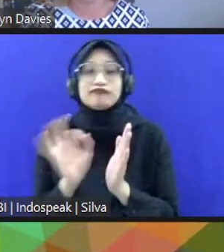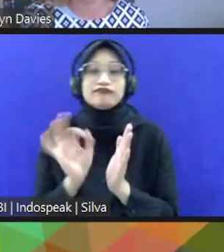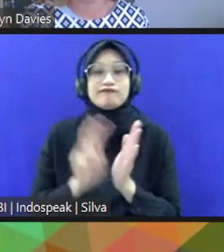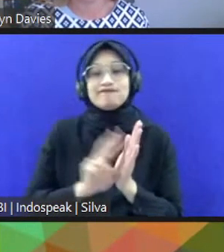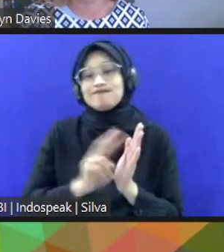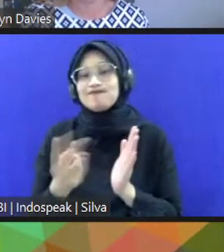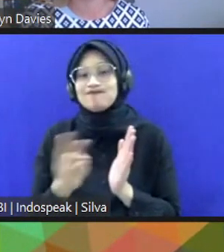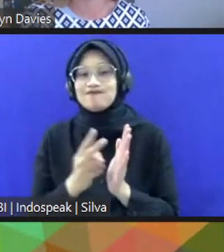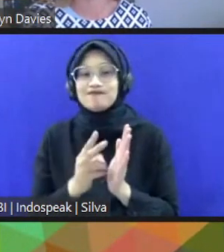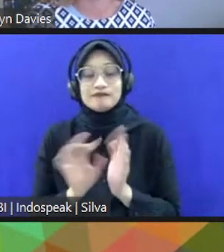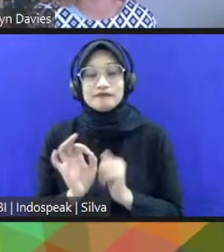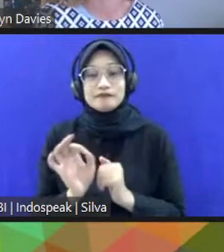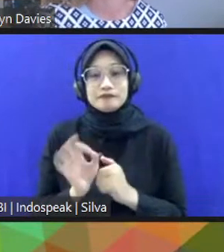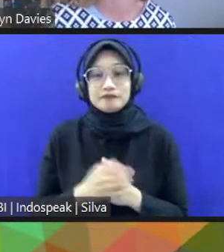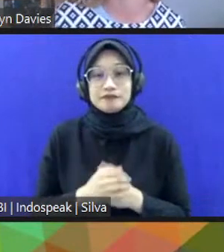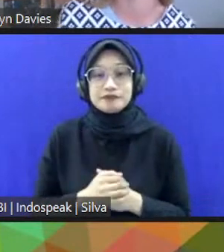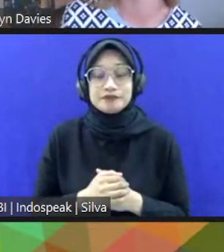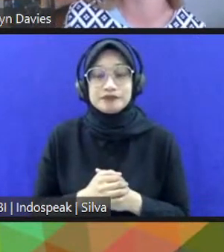control area.